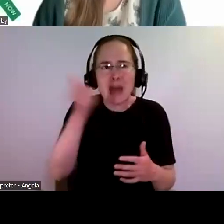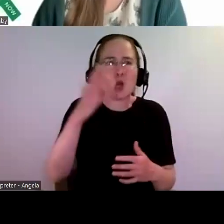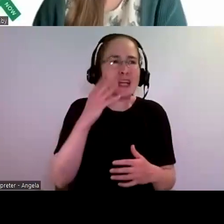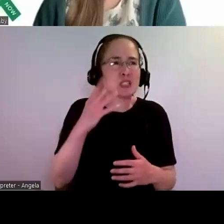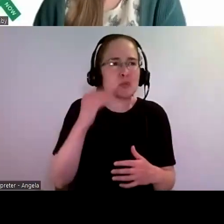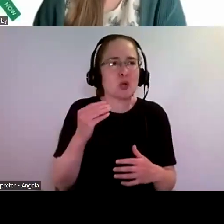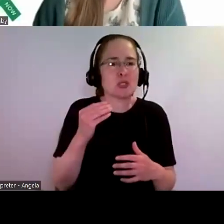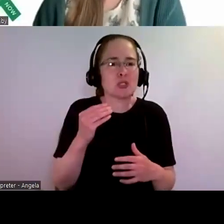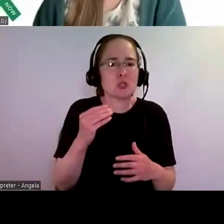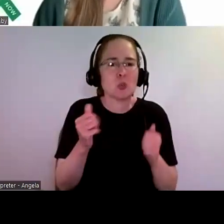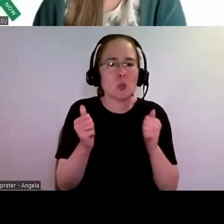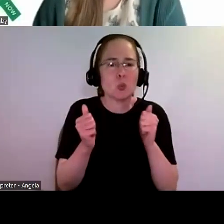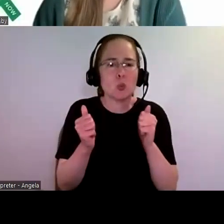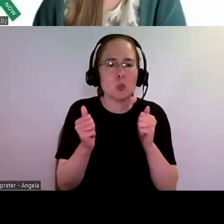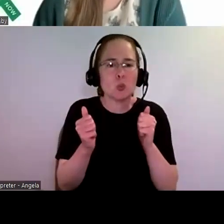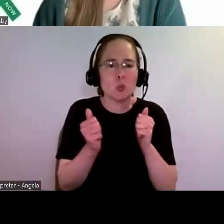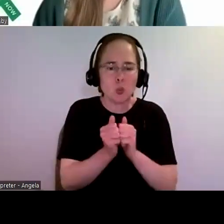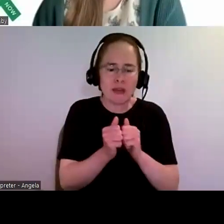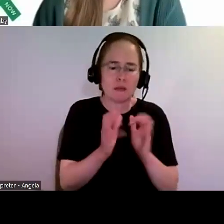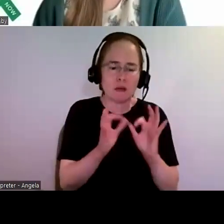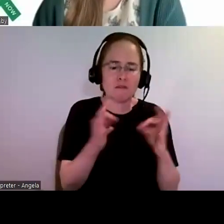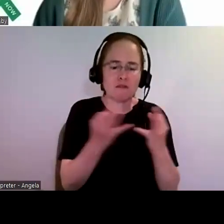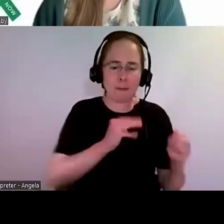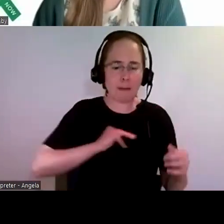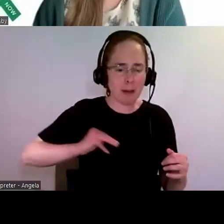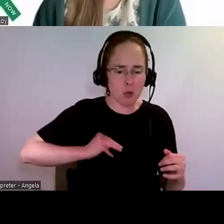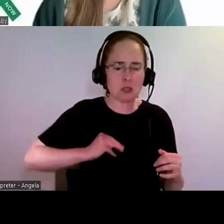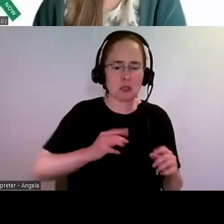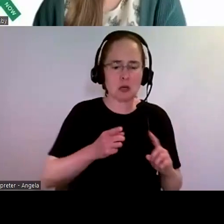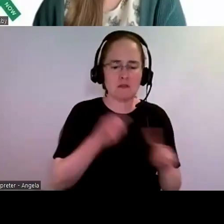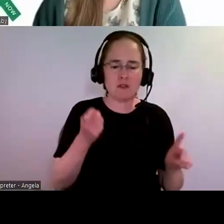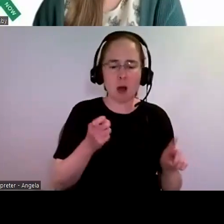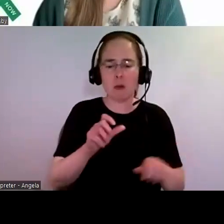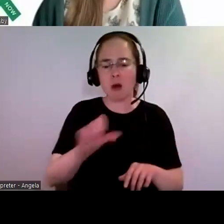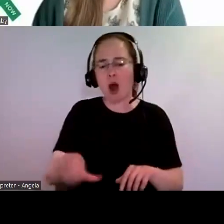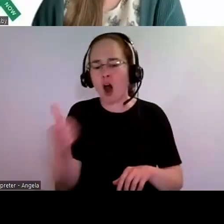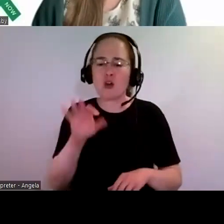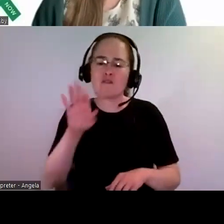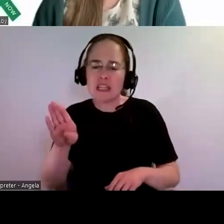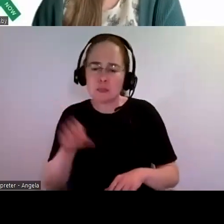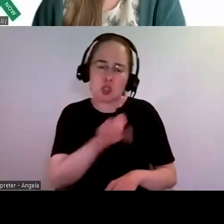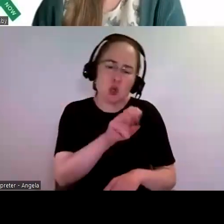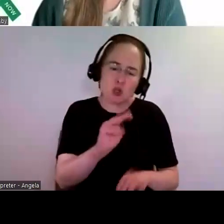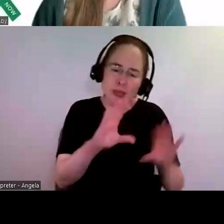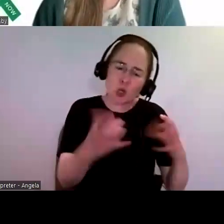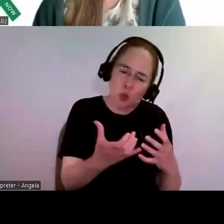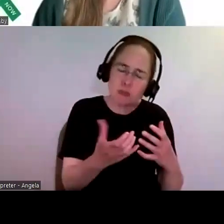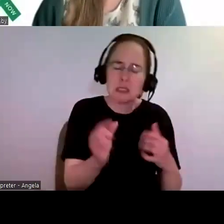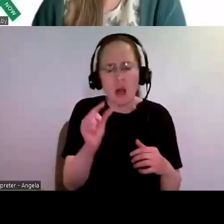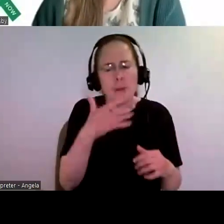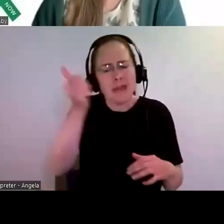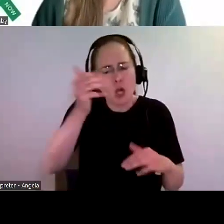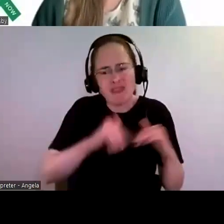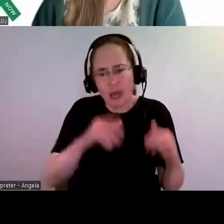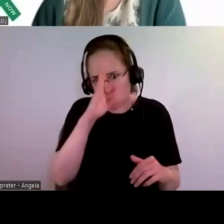experiences voiced to me by family members from different social media groups, Facebook groups, and that kind of thing. That's definitely better than just